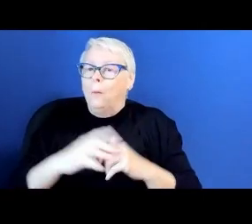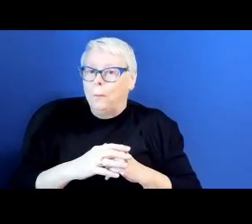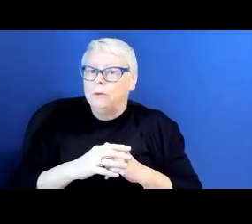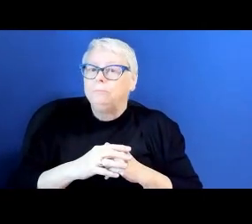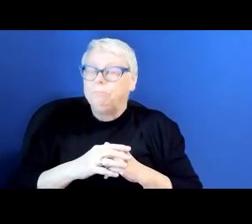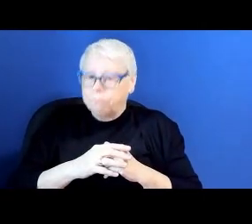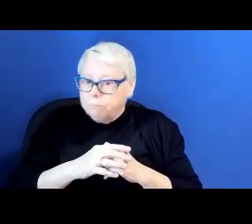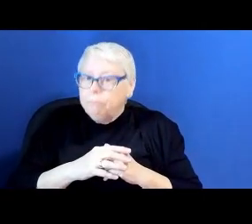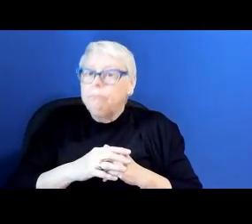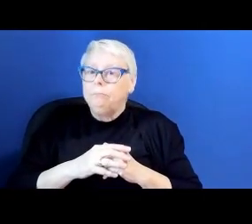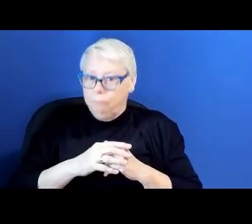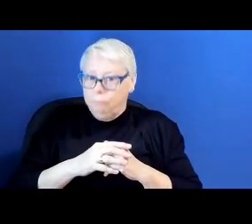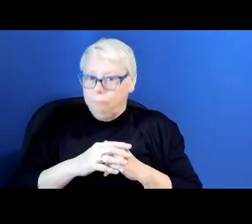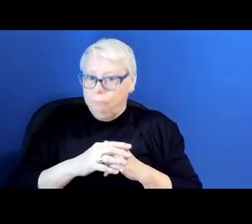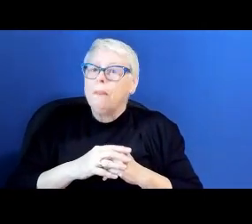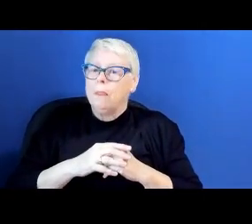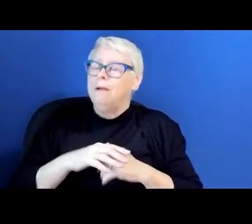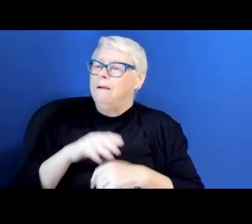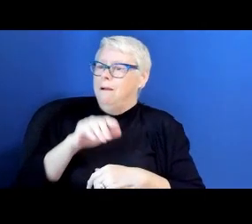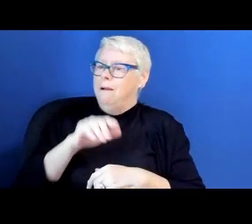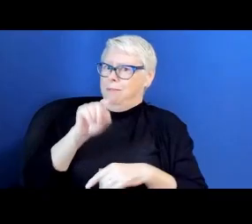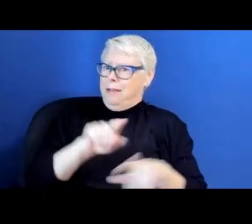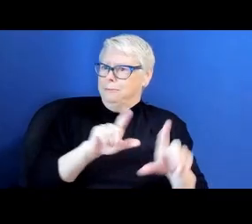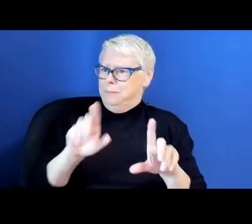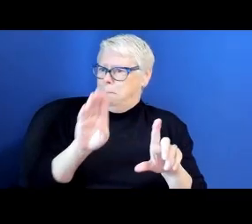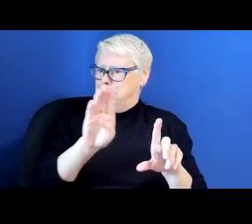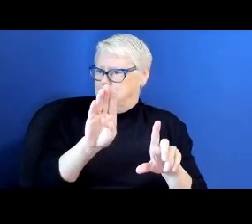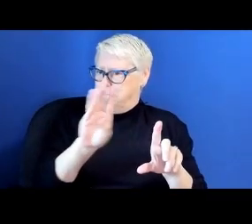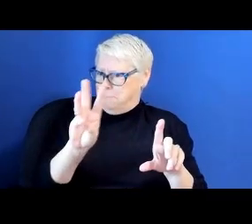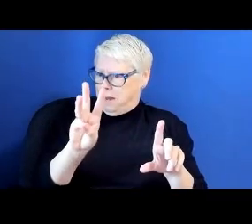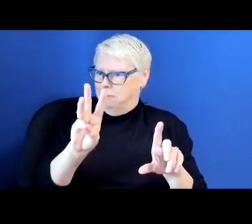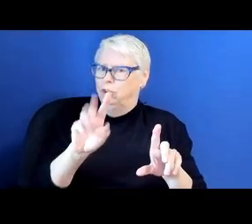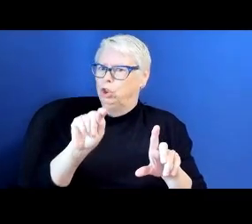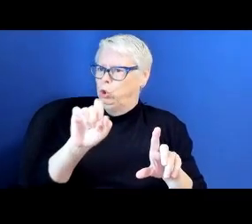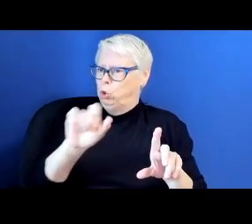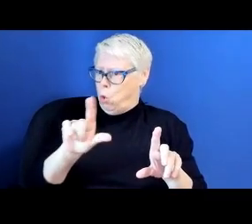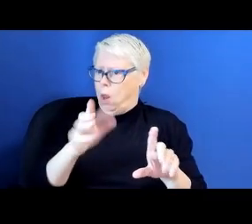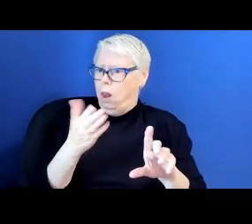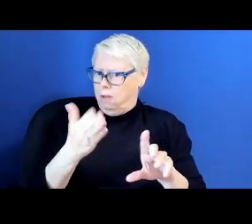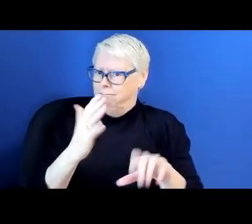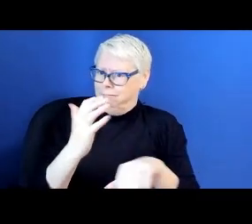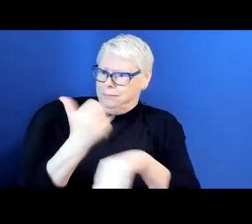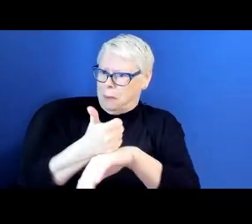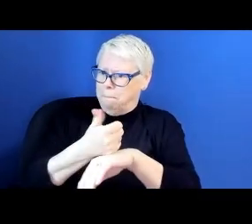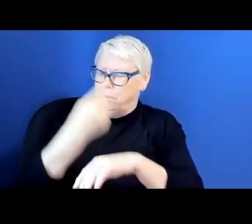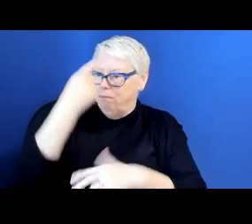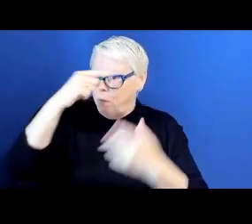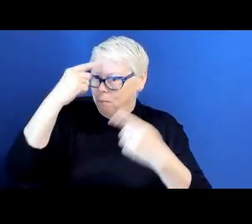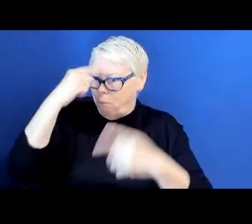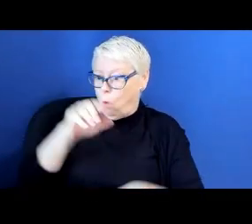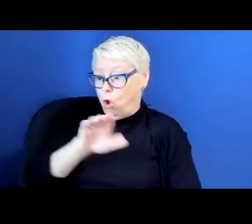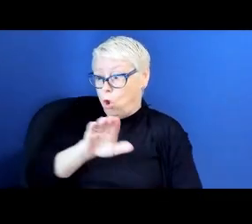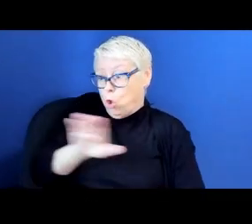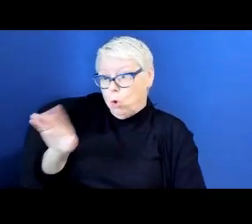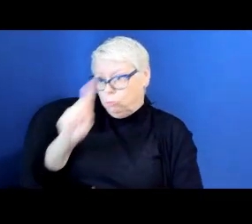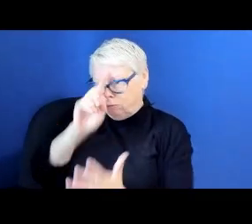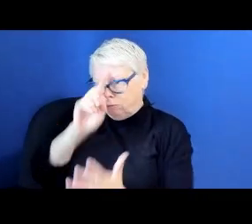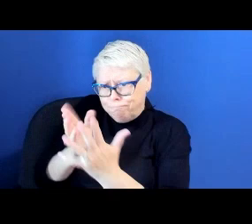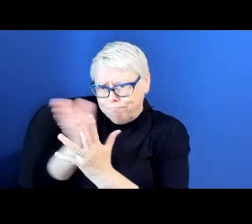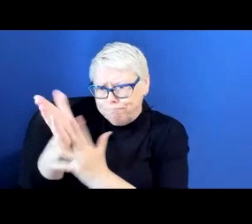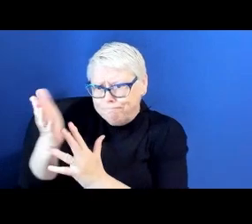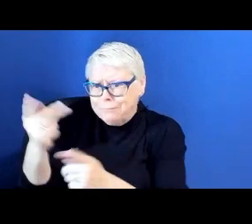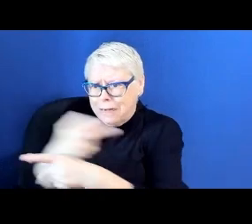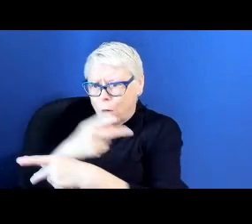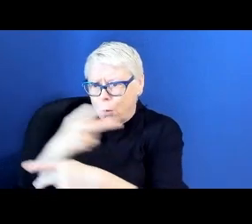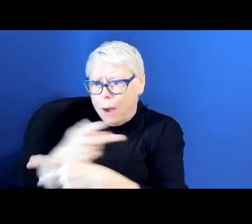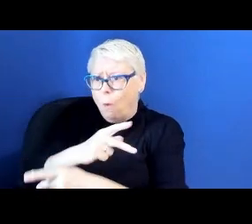when we're looking at this tool is created very much to help you navigate all benefits